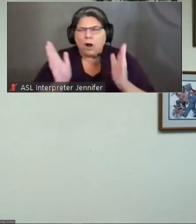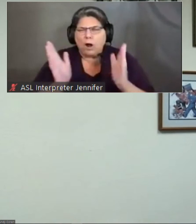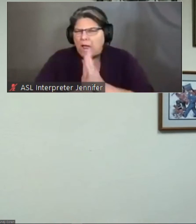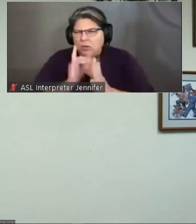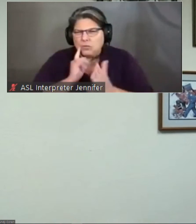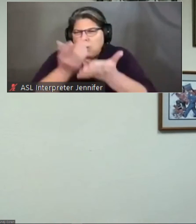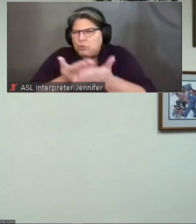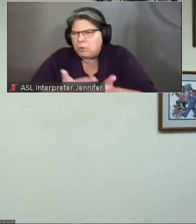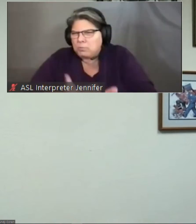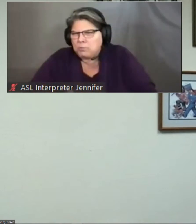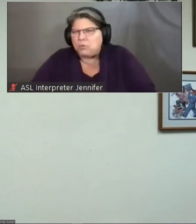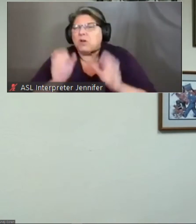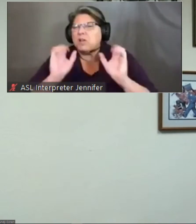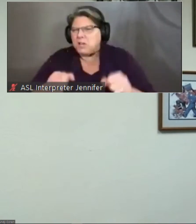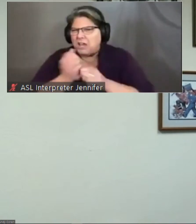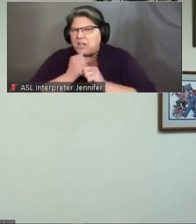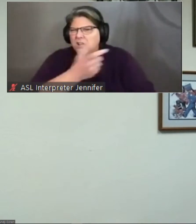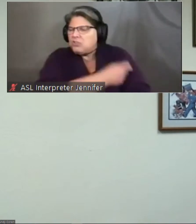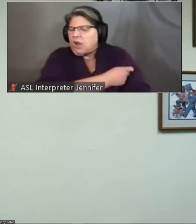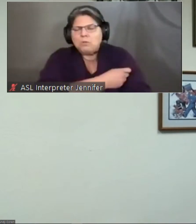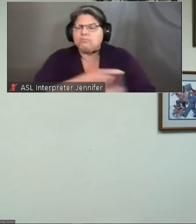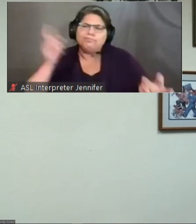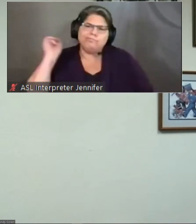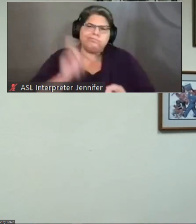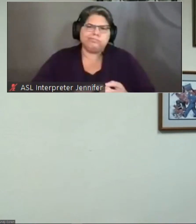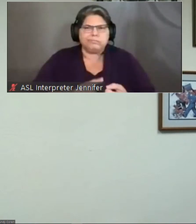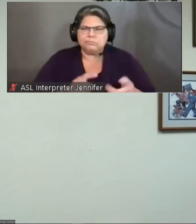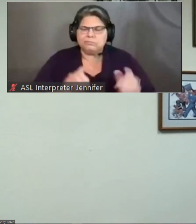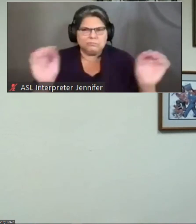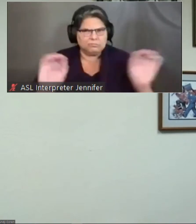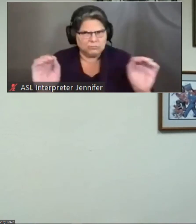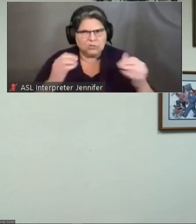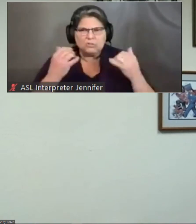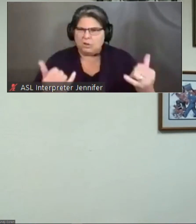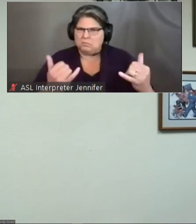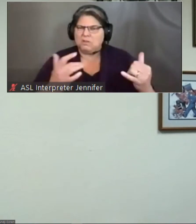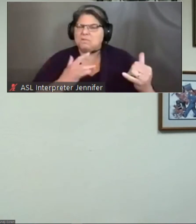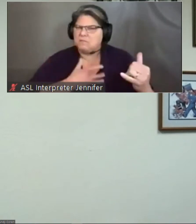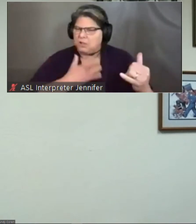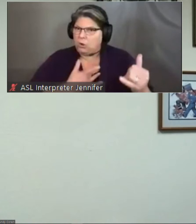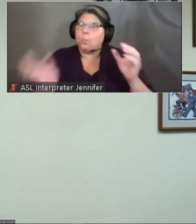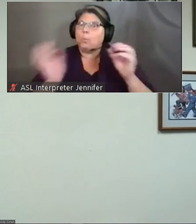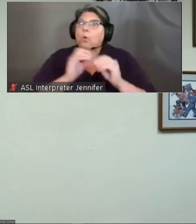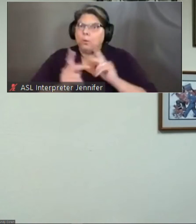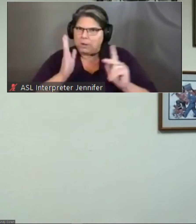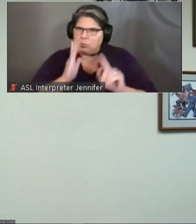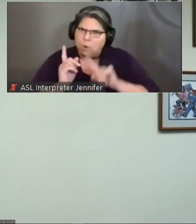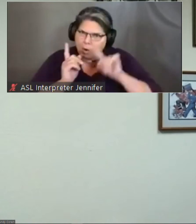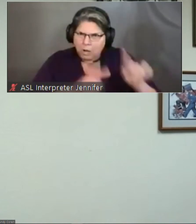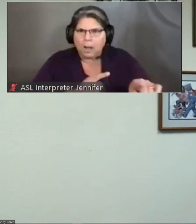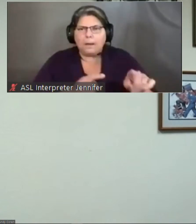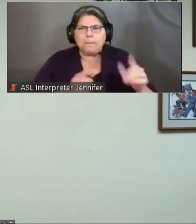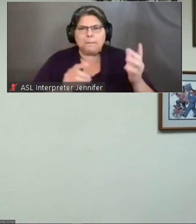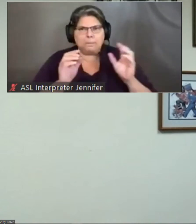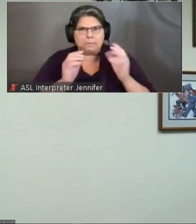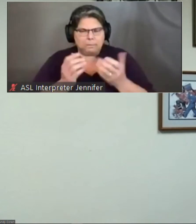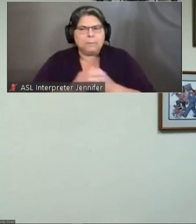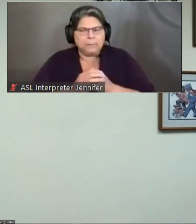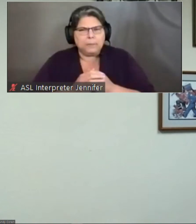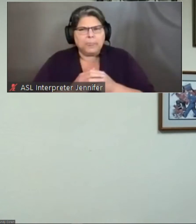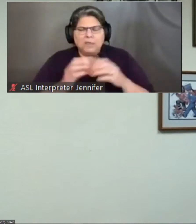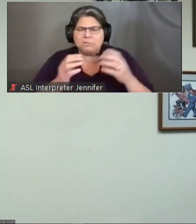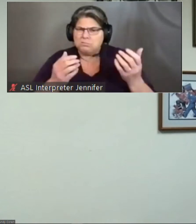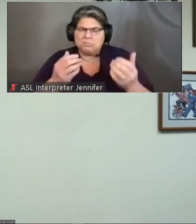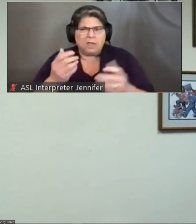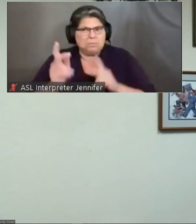believe this will increase demand and decrease the no-show rate at our events. We continue to make vaccines available to